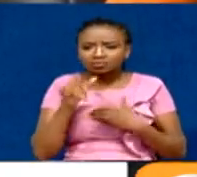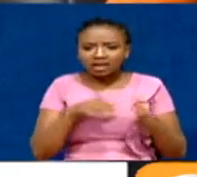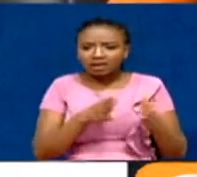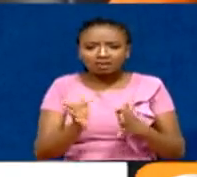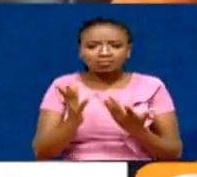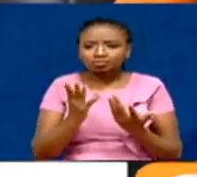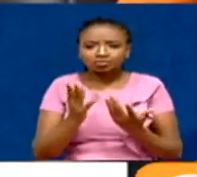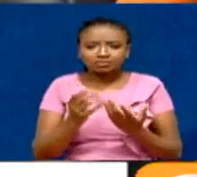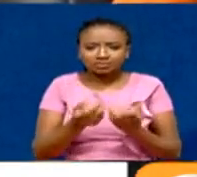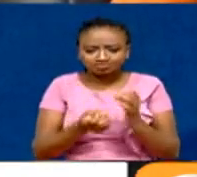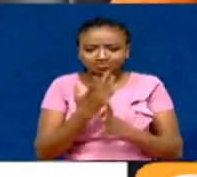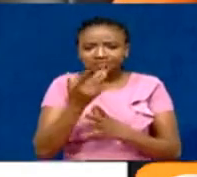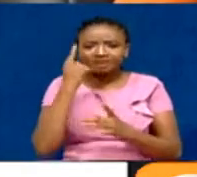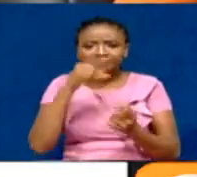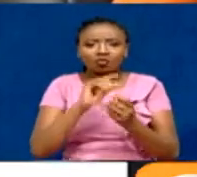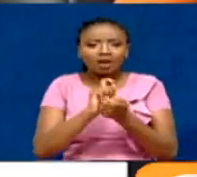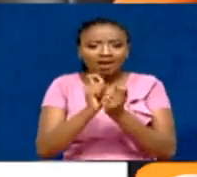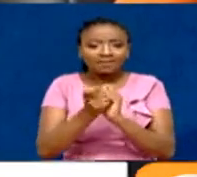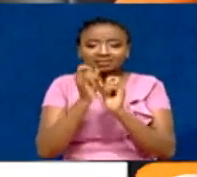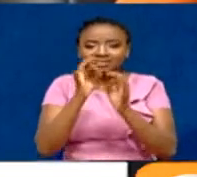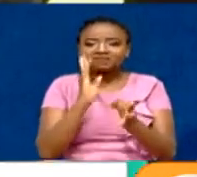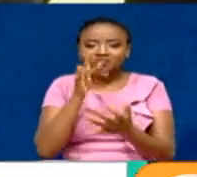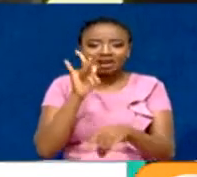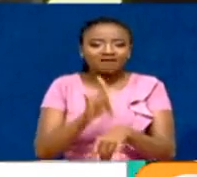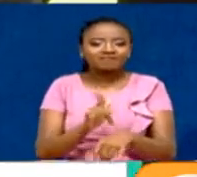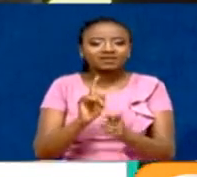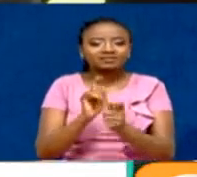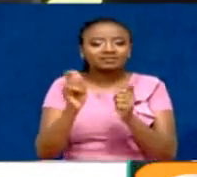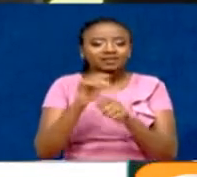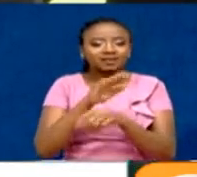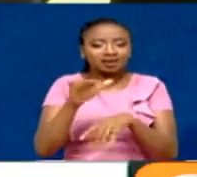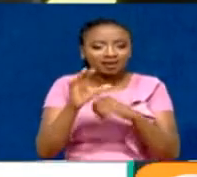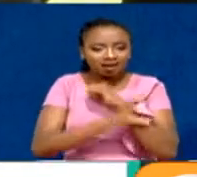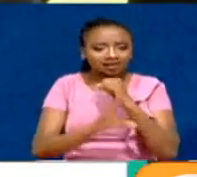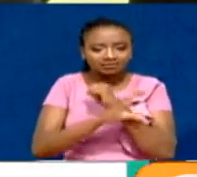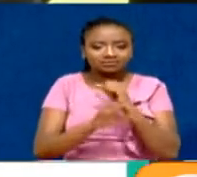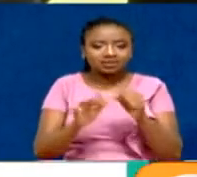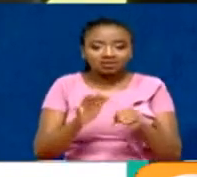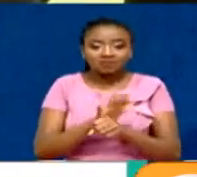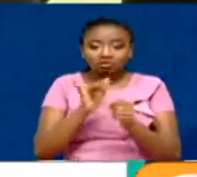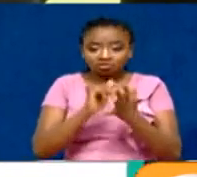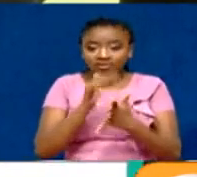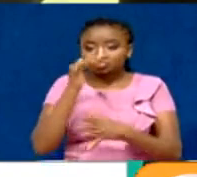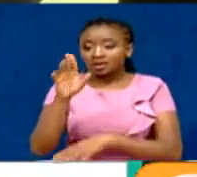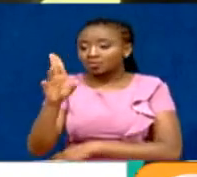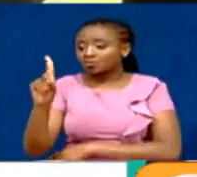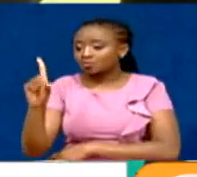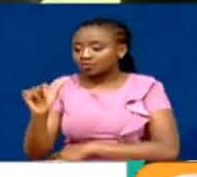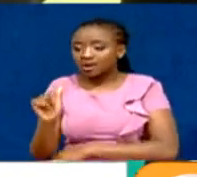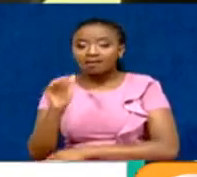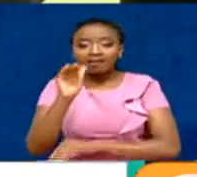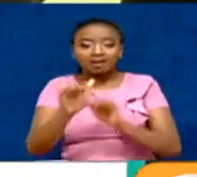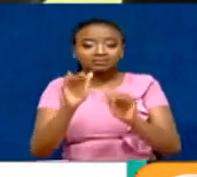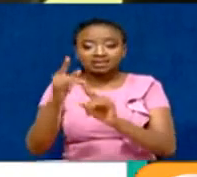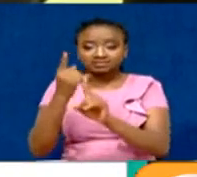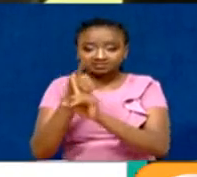these amendments if they truly are going to affect the whole nation? It's for that reason that the UDA party calls upon its